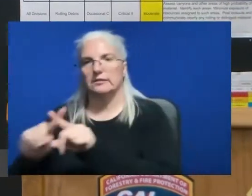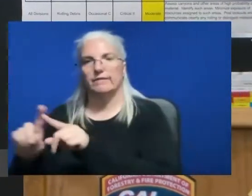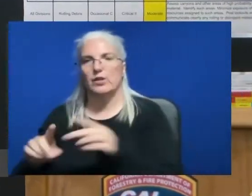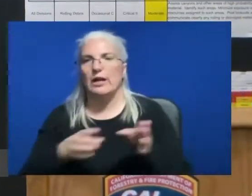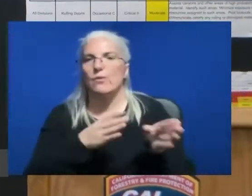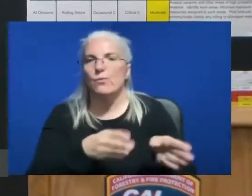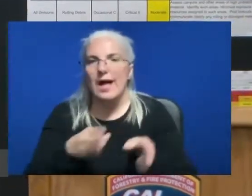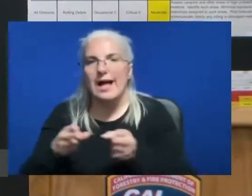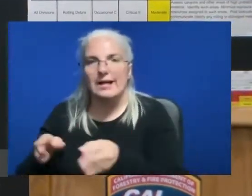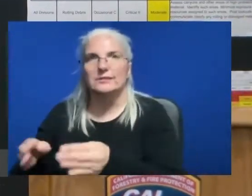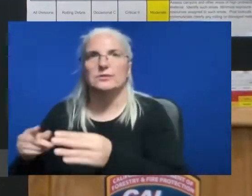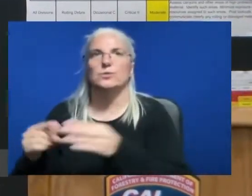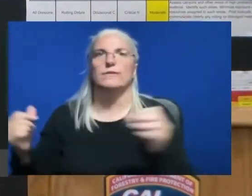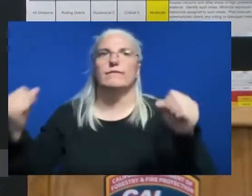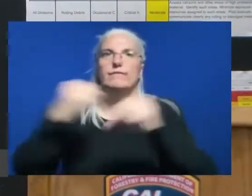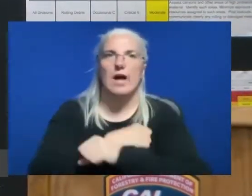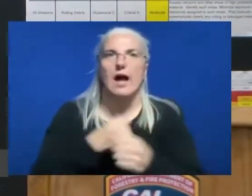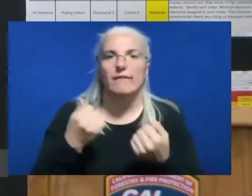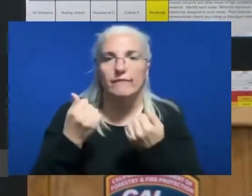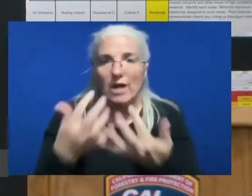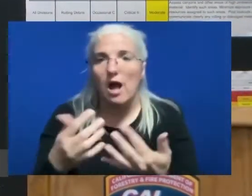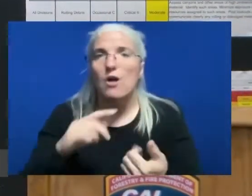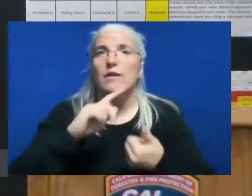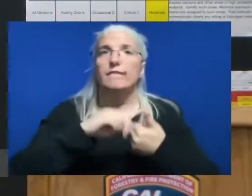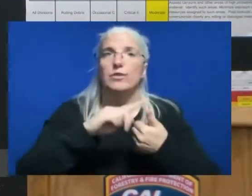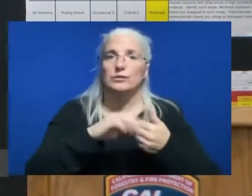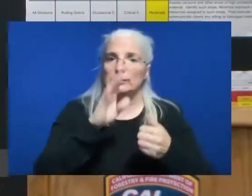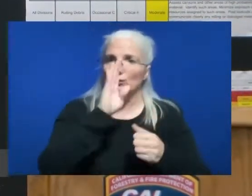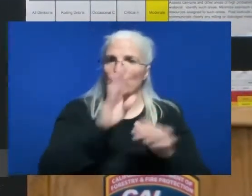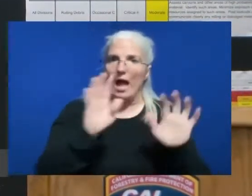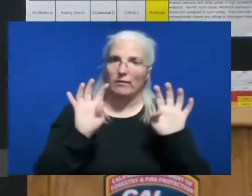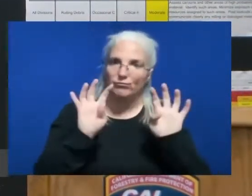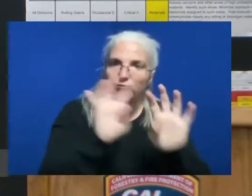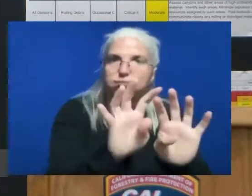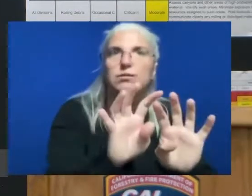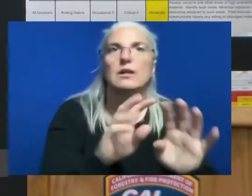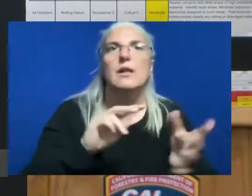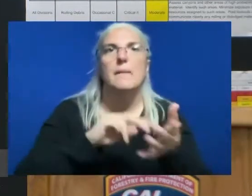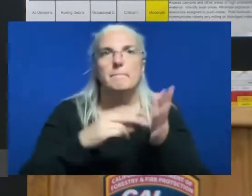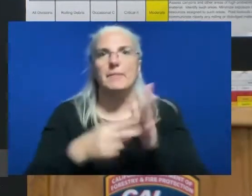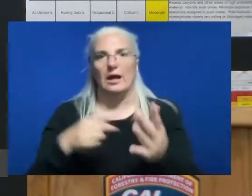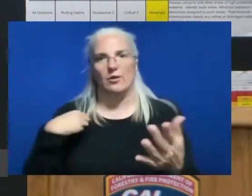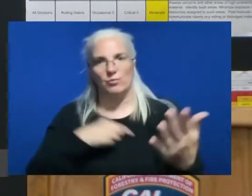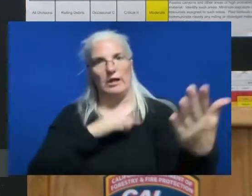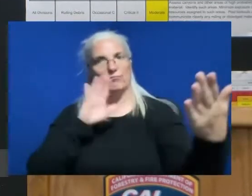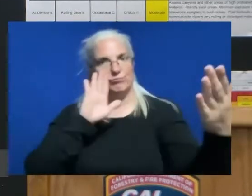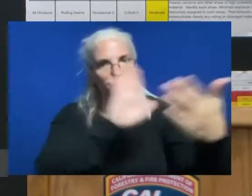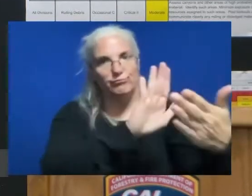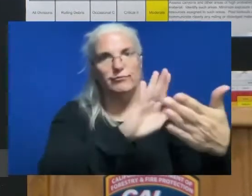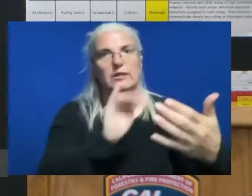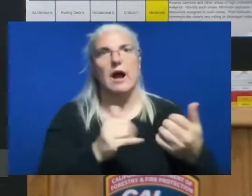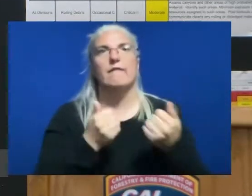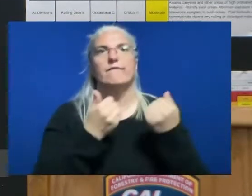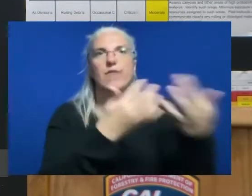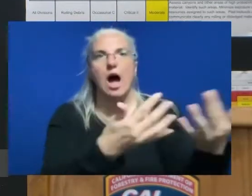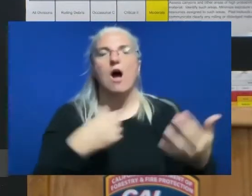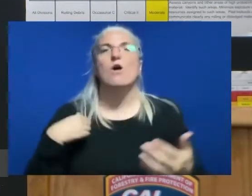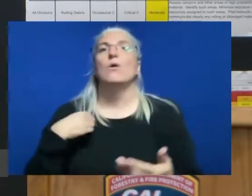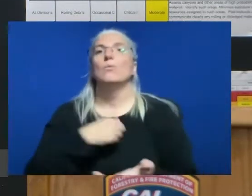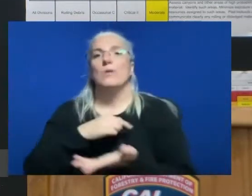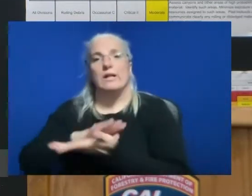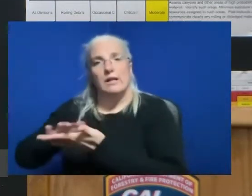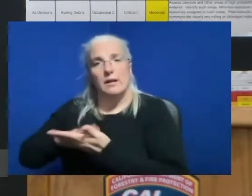when we go direct, we try to get right up against the edge of the fire and pretty much remove all that burnable vegetation and fuel from the fire